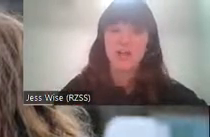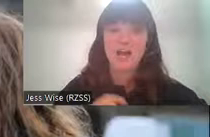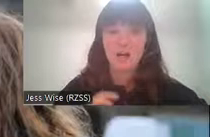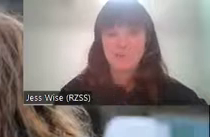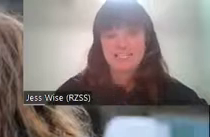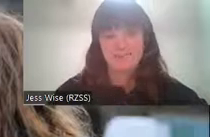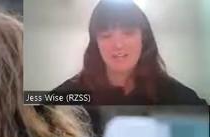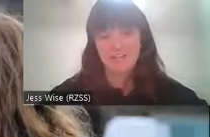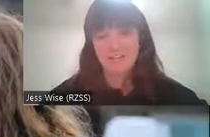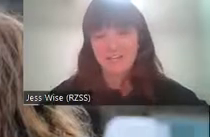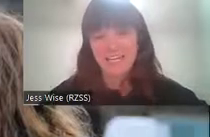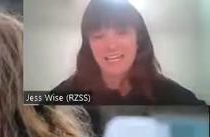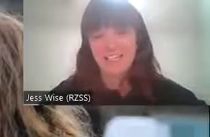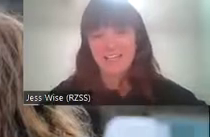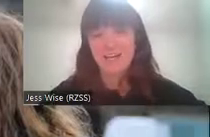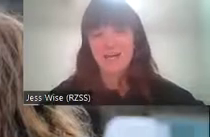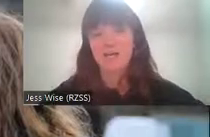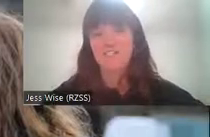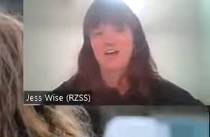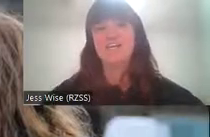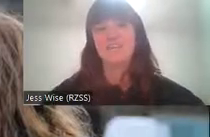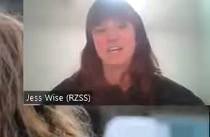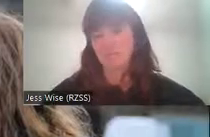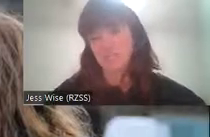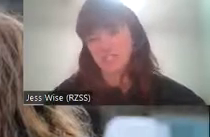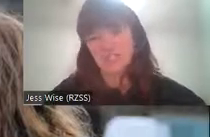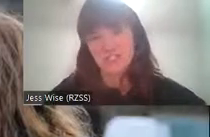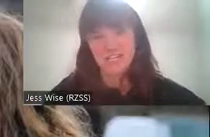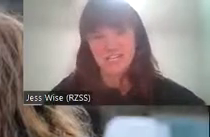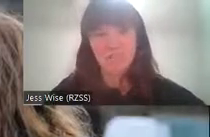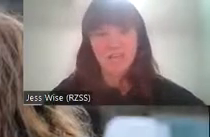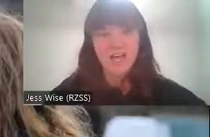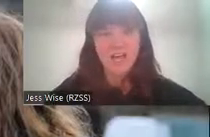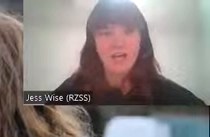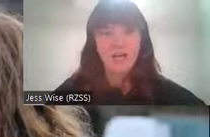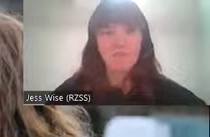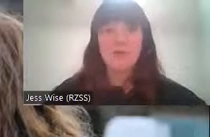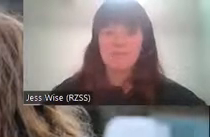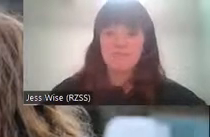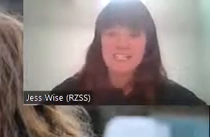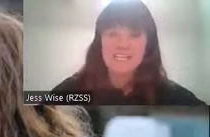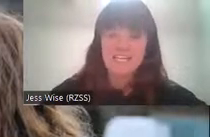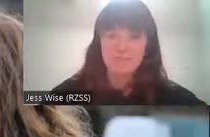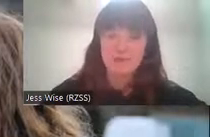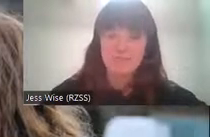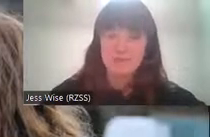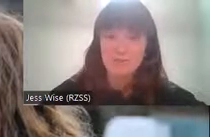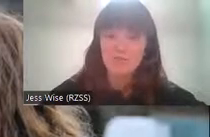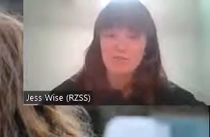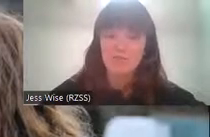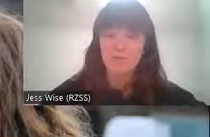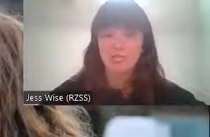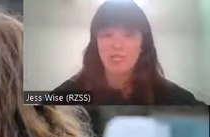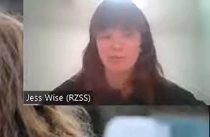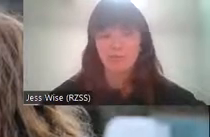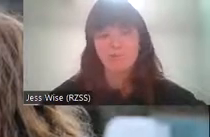So our biggest event of the calendar is our end of year appreciation dinner. We were investing in back of house